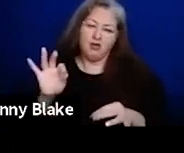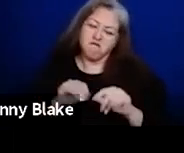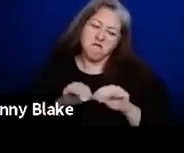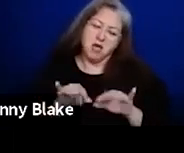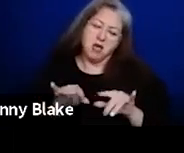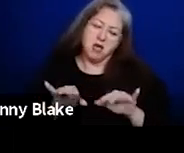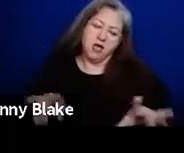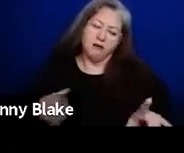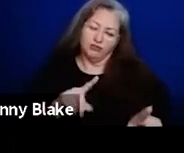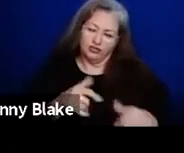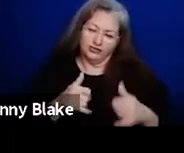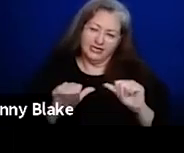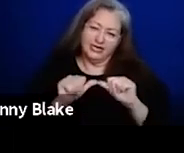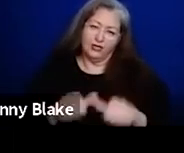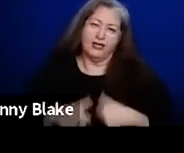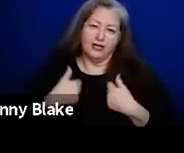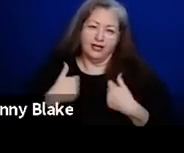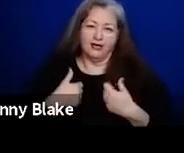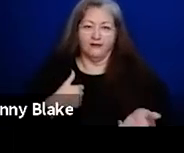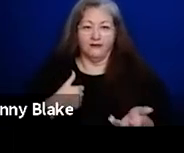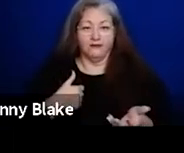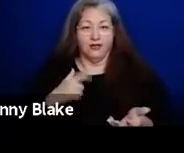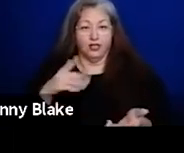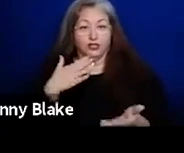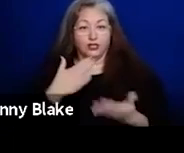she lives on. Ishel, it looks good?